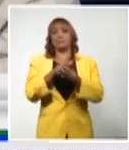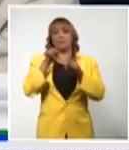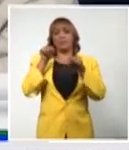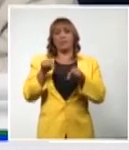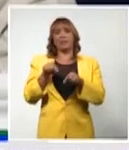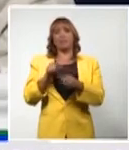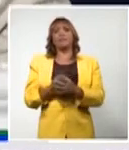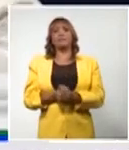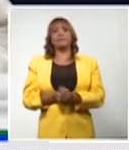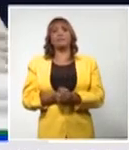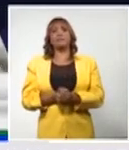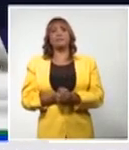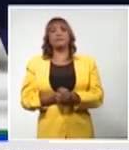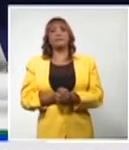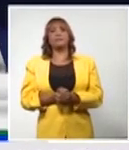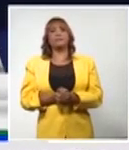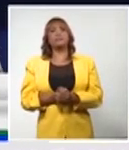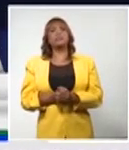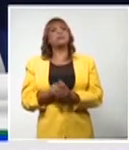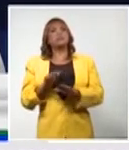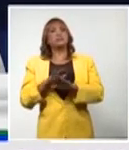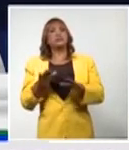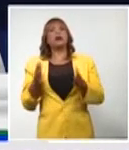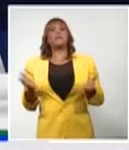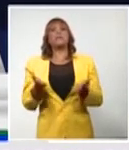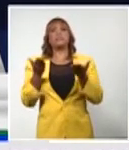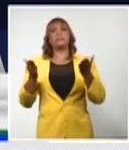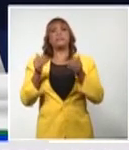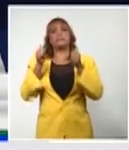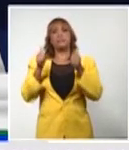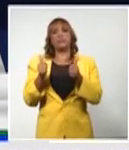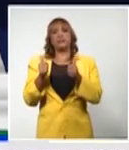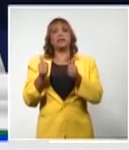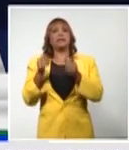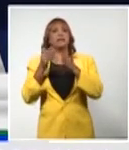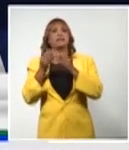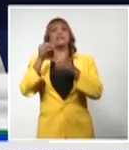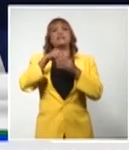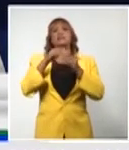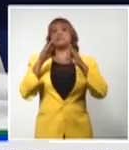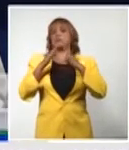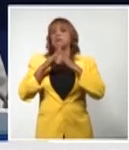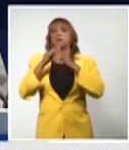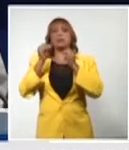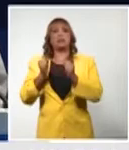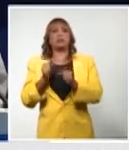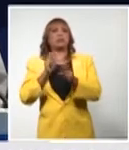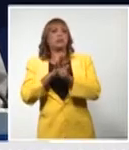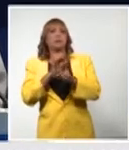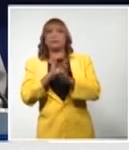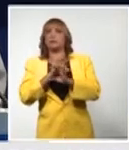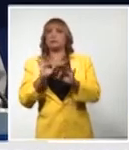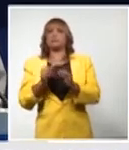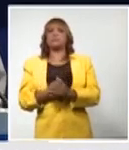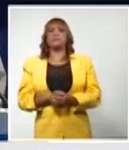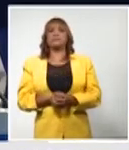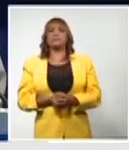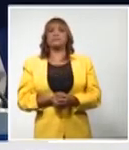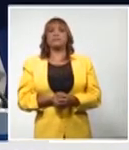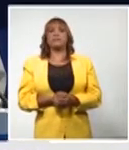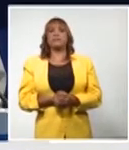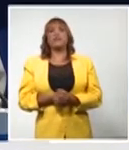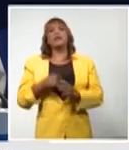total. And, as I have repeatedly stated, and I say this again now because I've been asked about